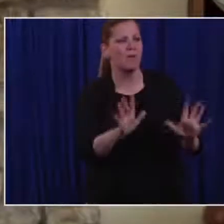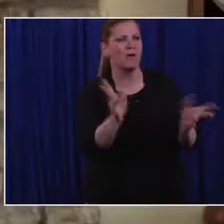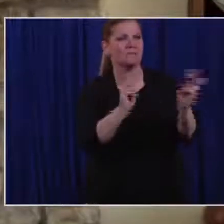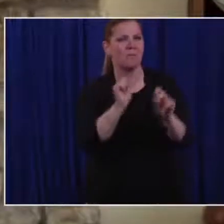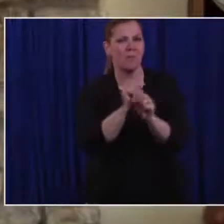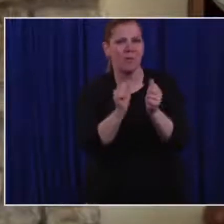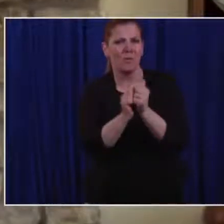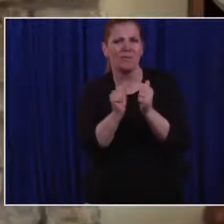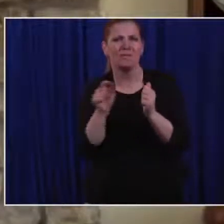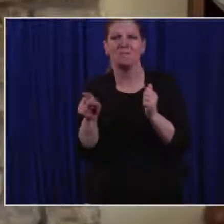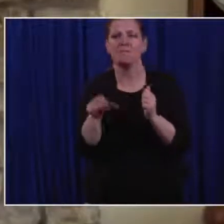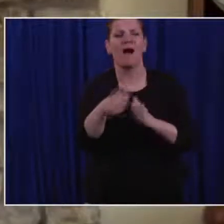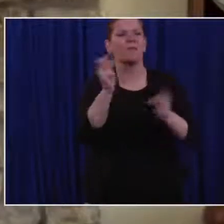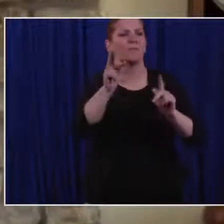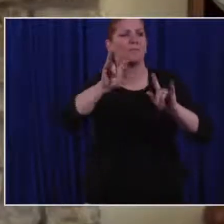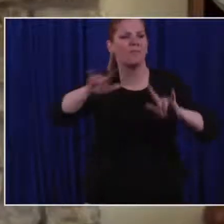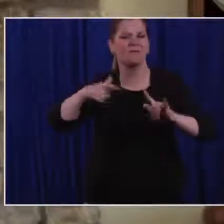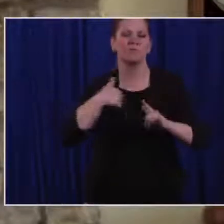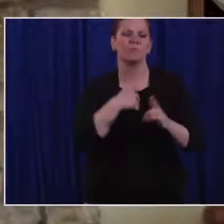him.